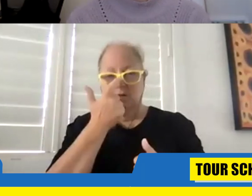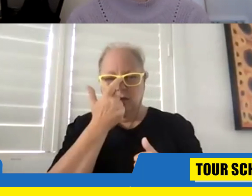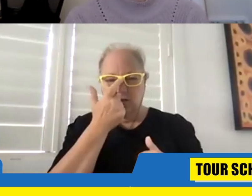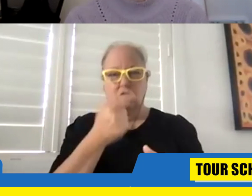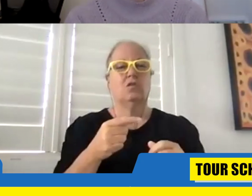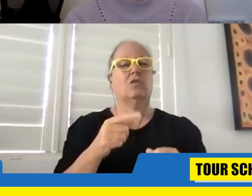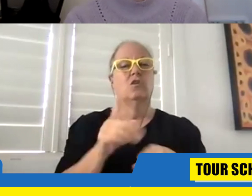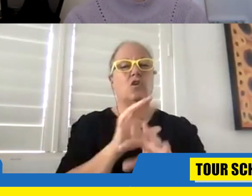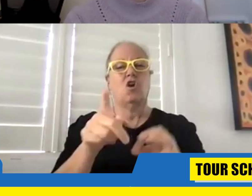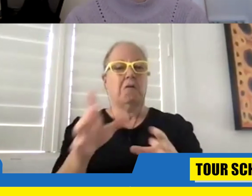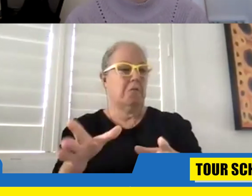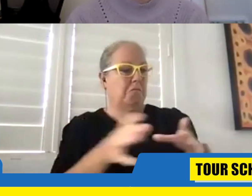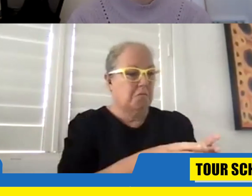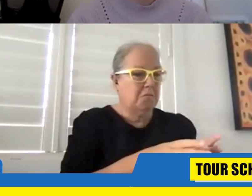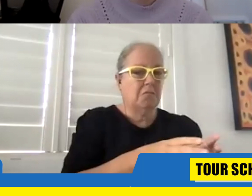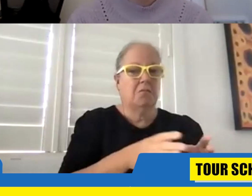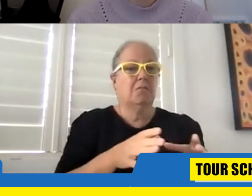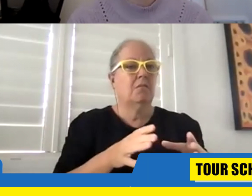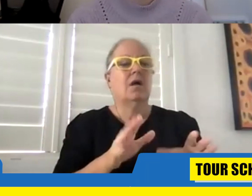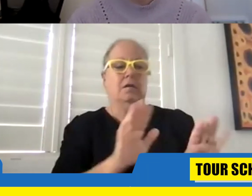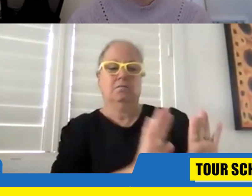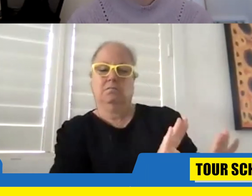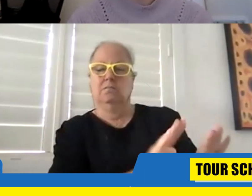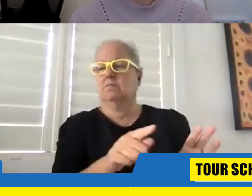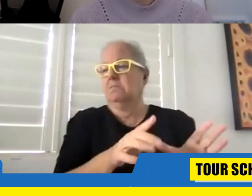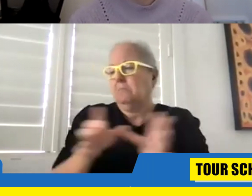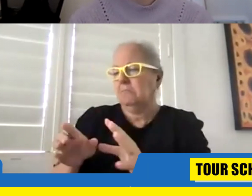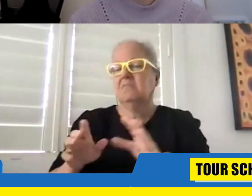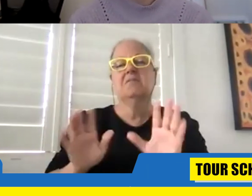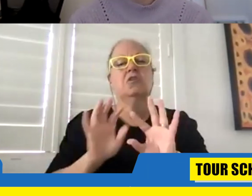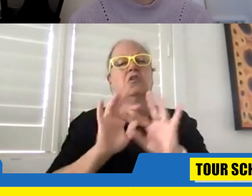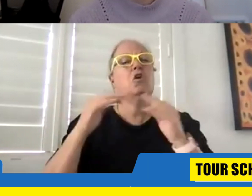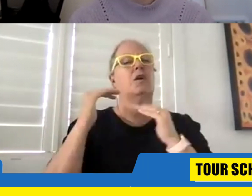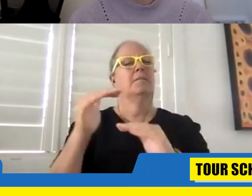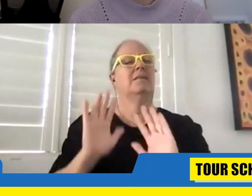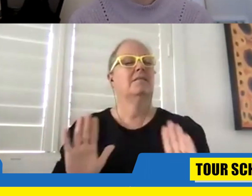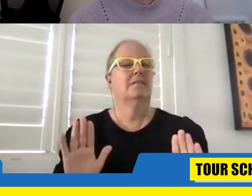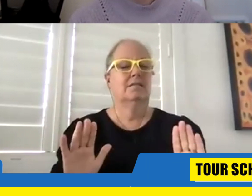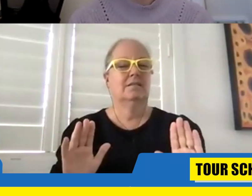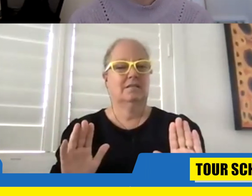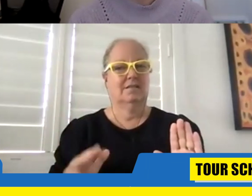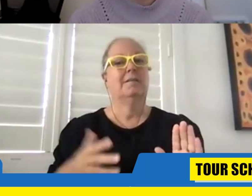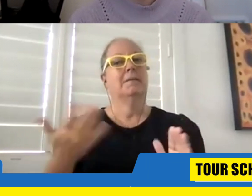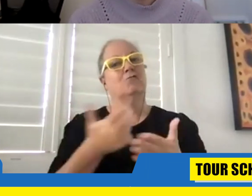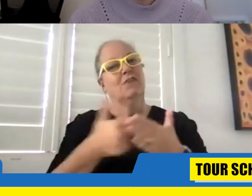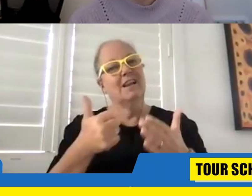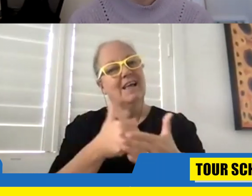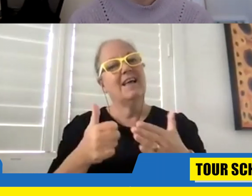into a space that was deemed suitable, and that was a regular thing, and that people actually